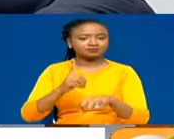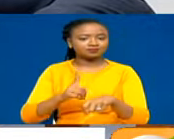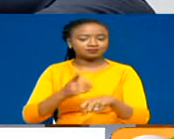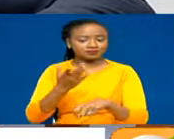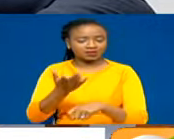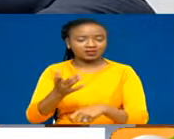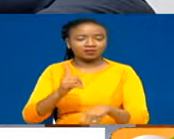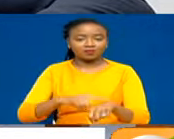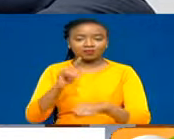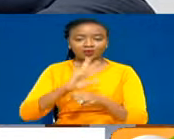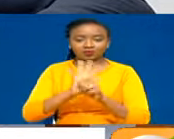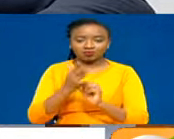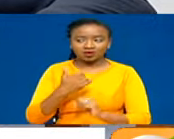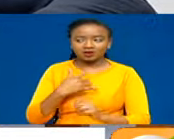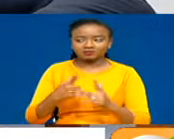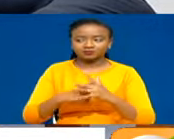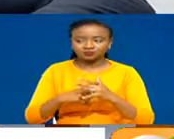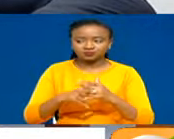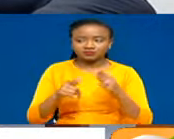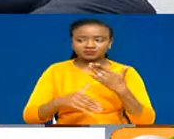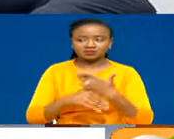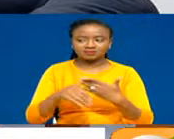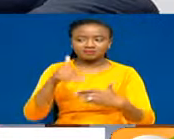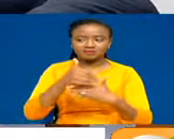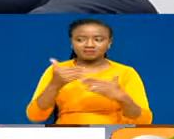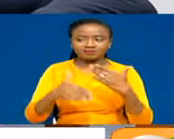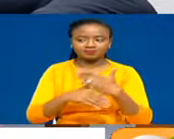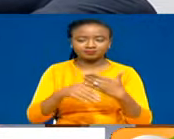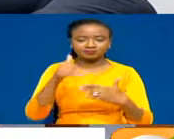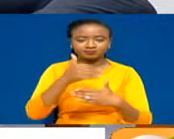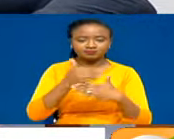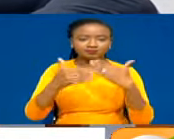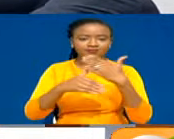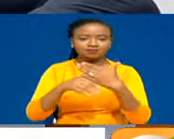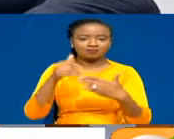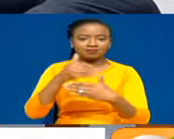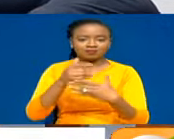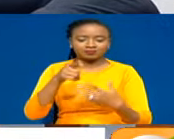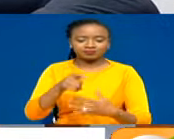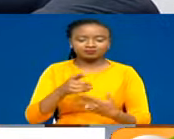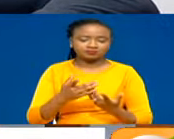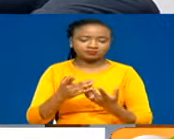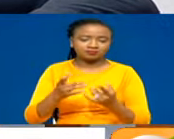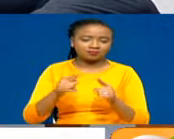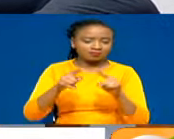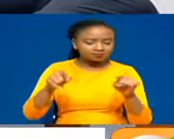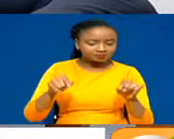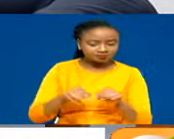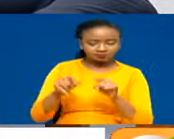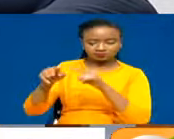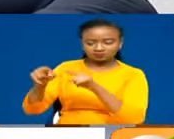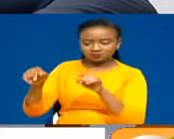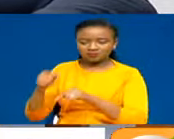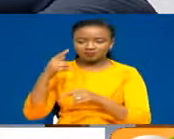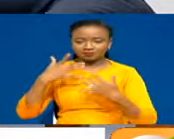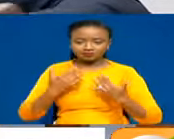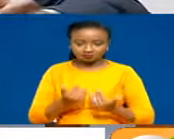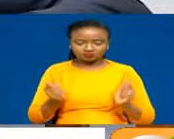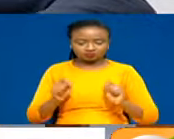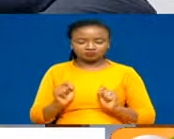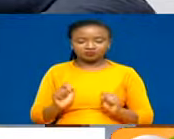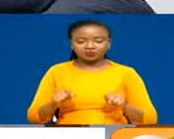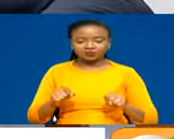had to start building these courts, you know, like, and more power to a couple of the construction companies we